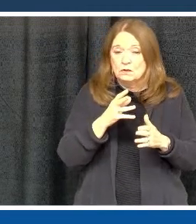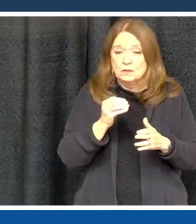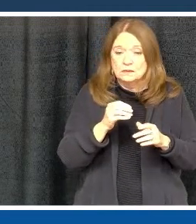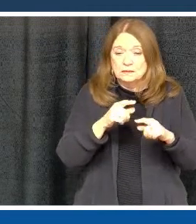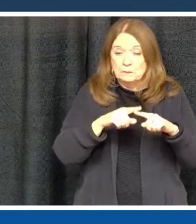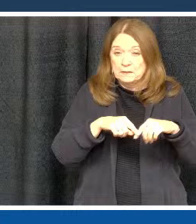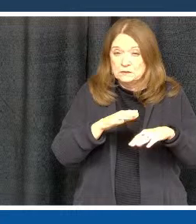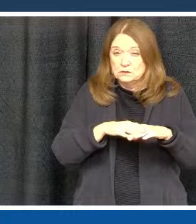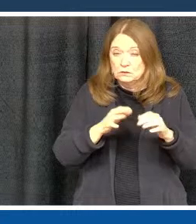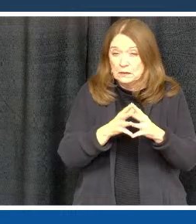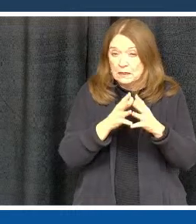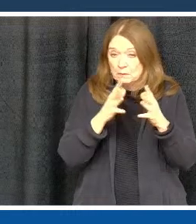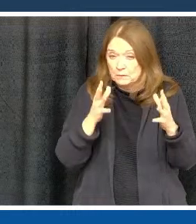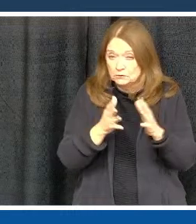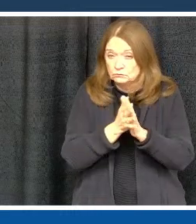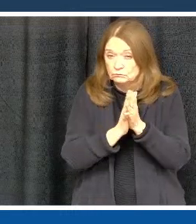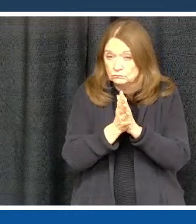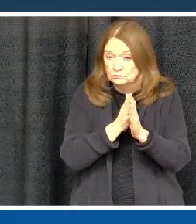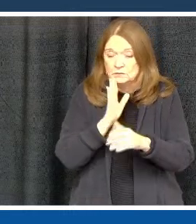of the use.